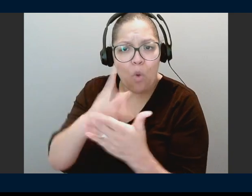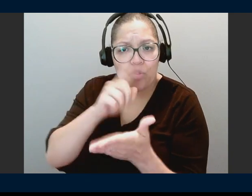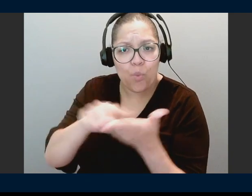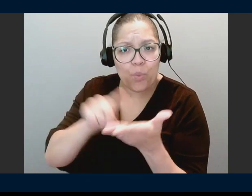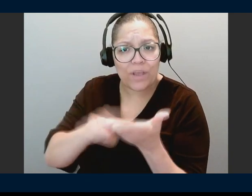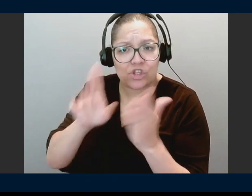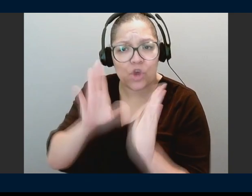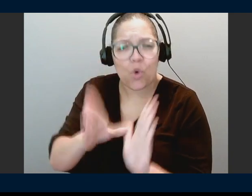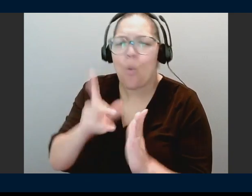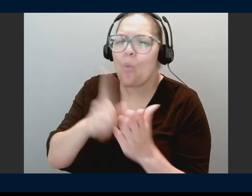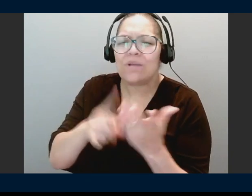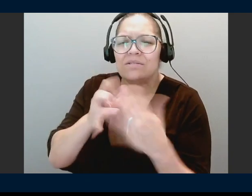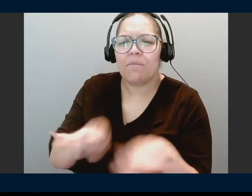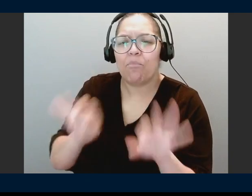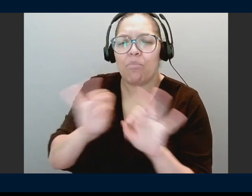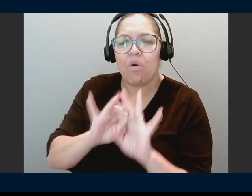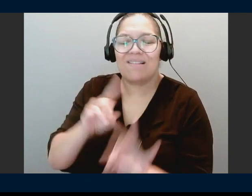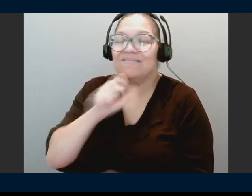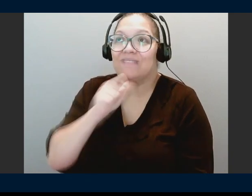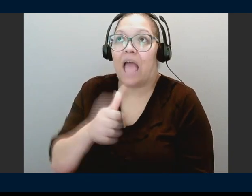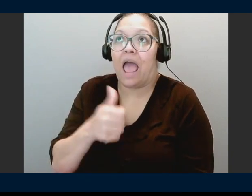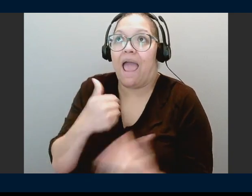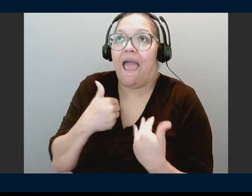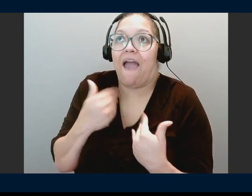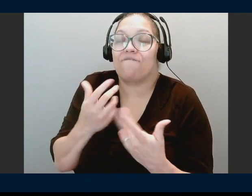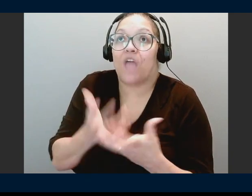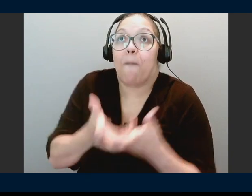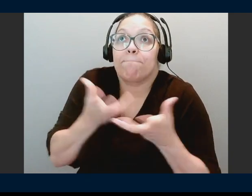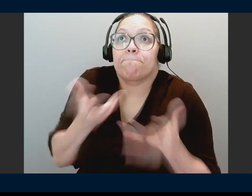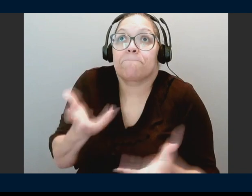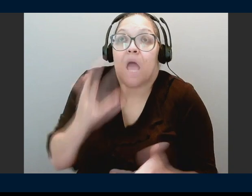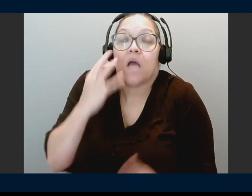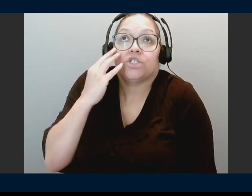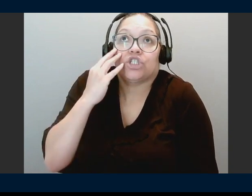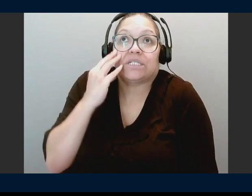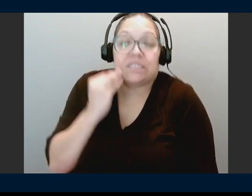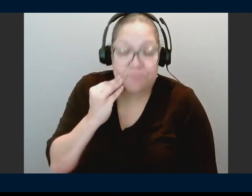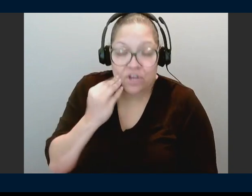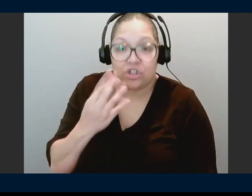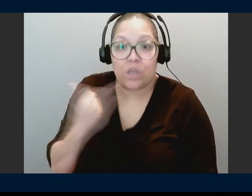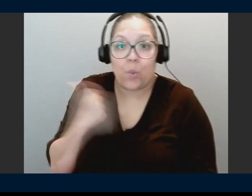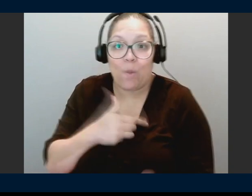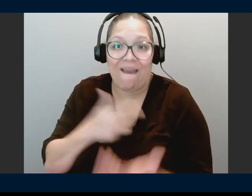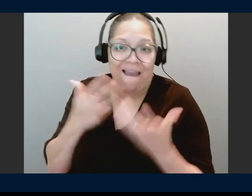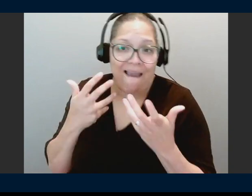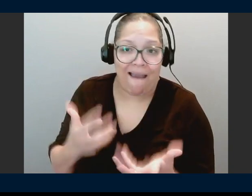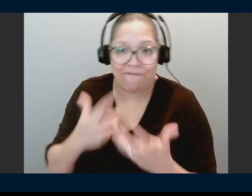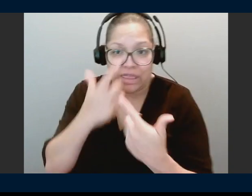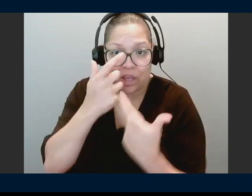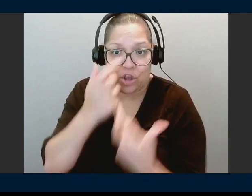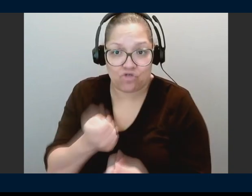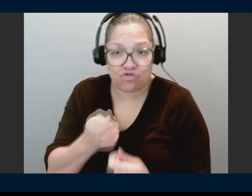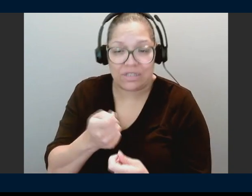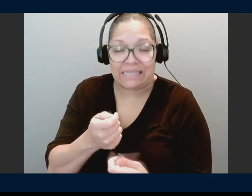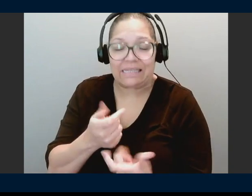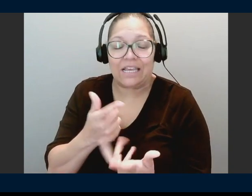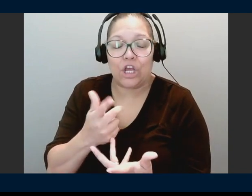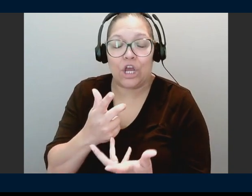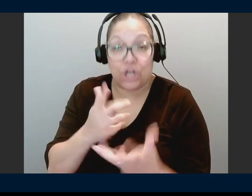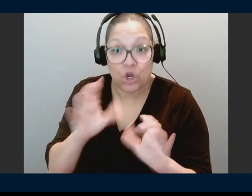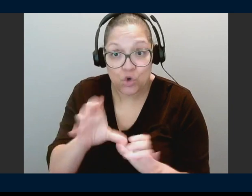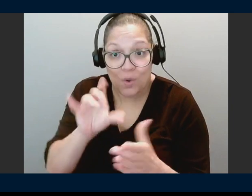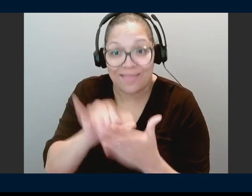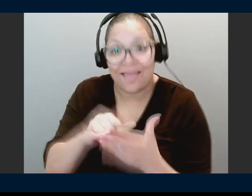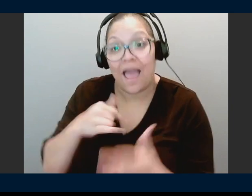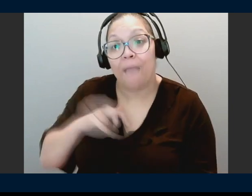of not really having much experience in research, however being heavily interested in doing so? I'm a second year